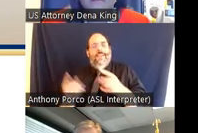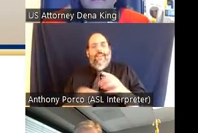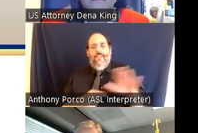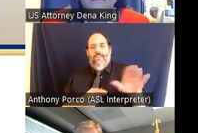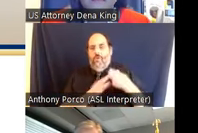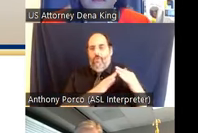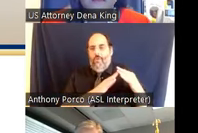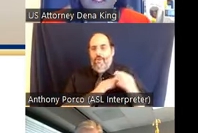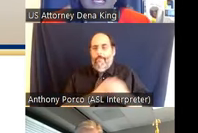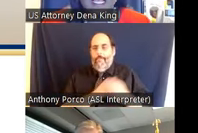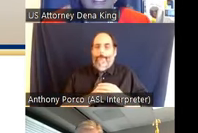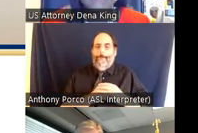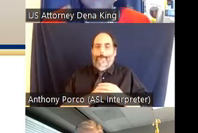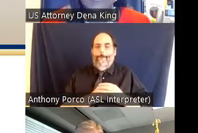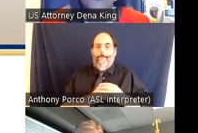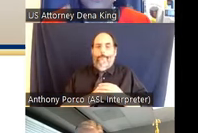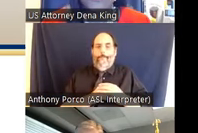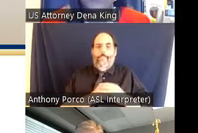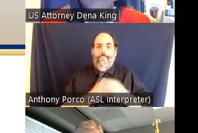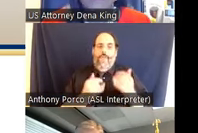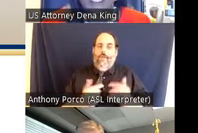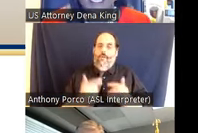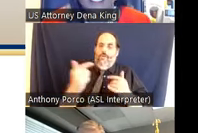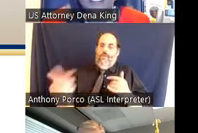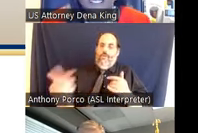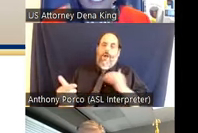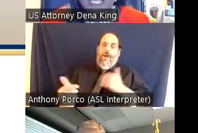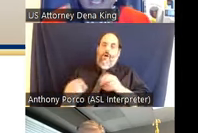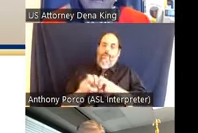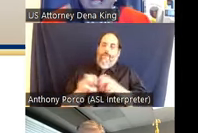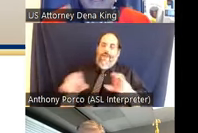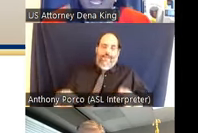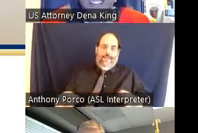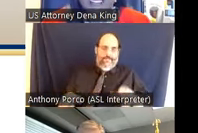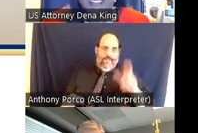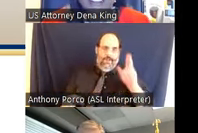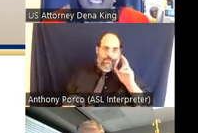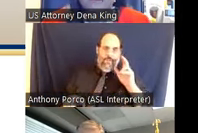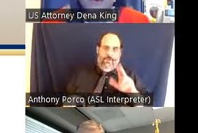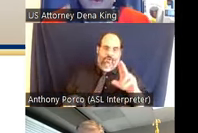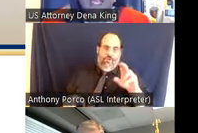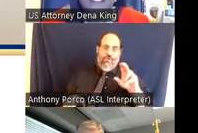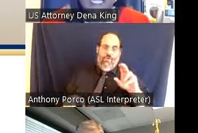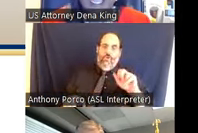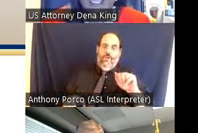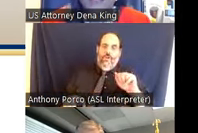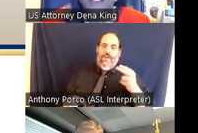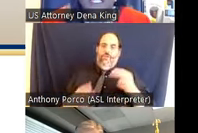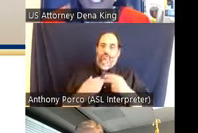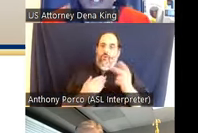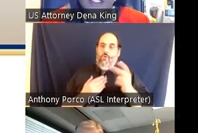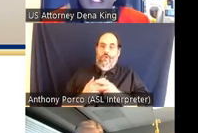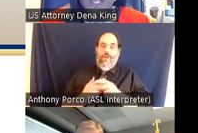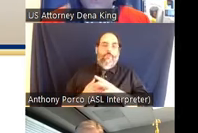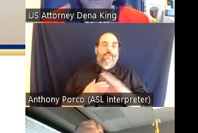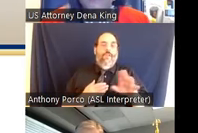communities. Let's now turn to our panelists to hear about the United Against Hate programs in their